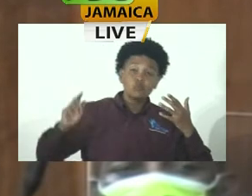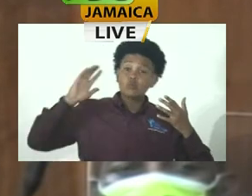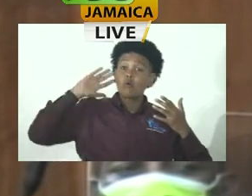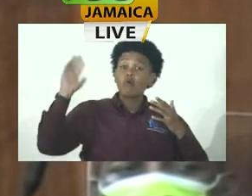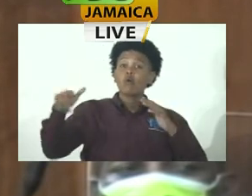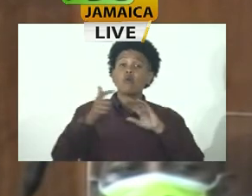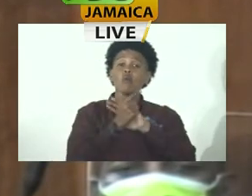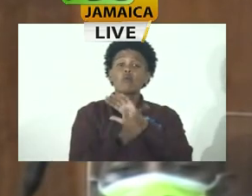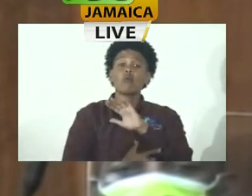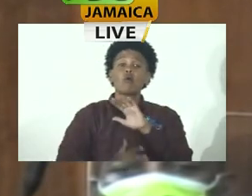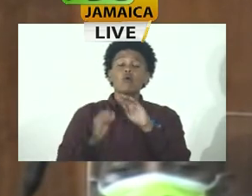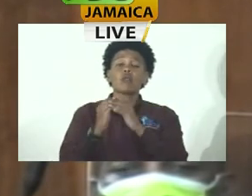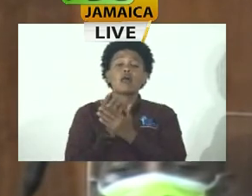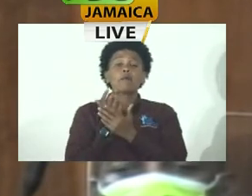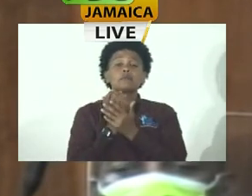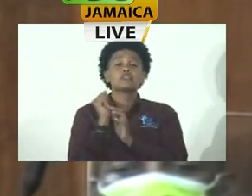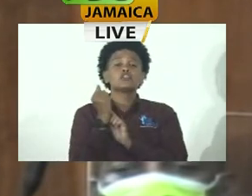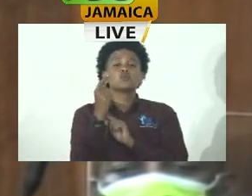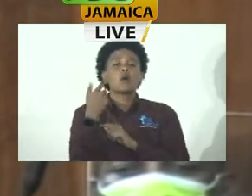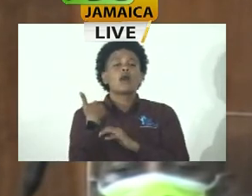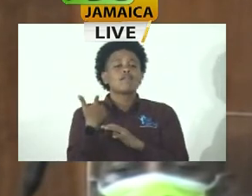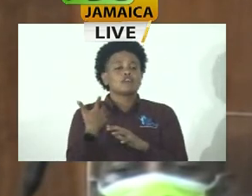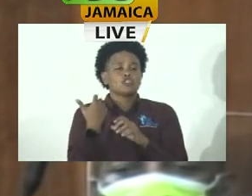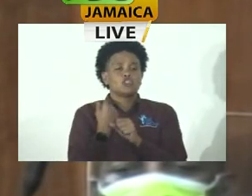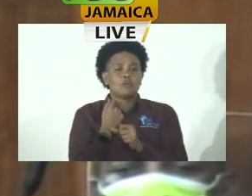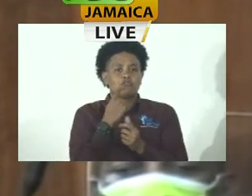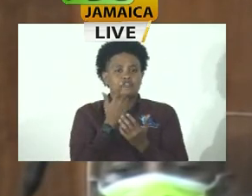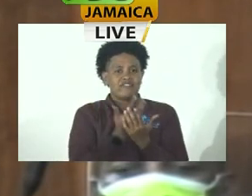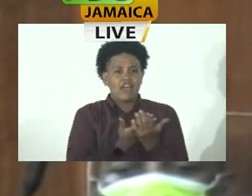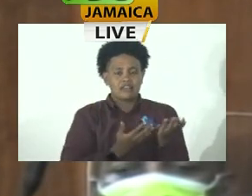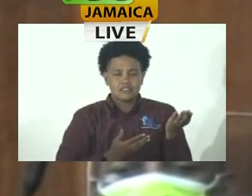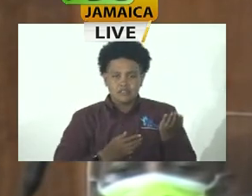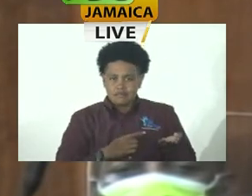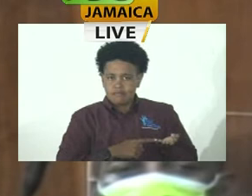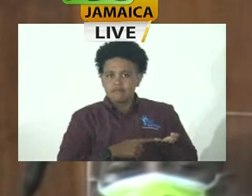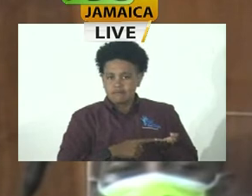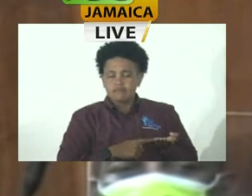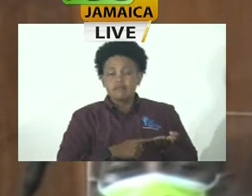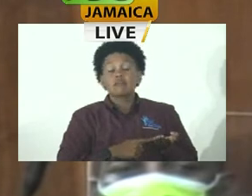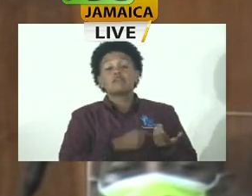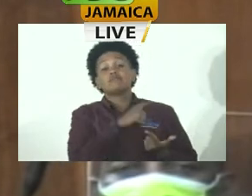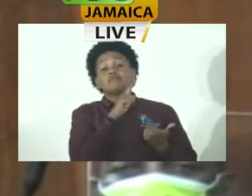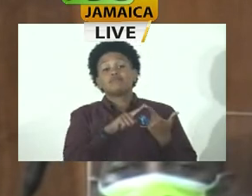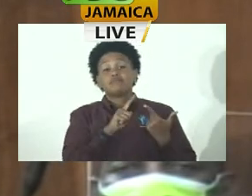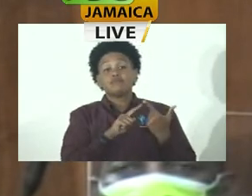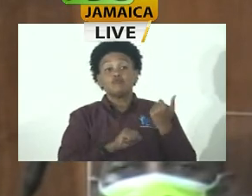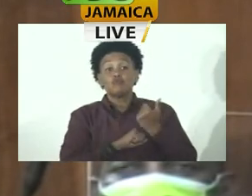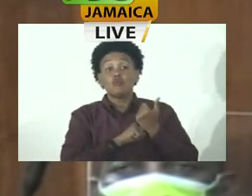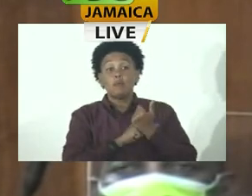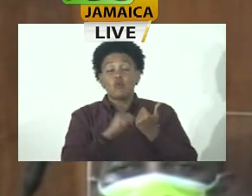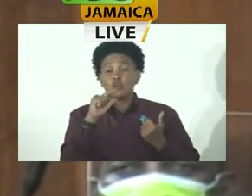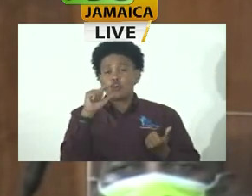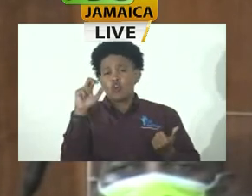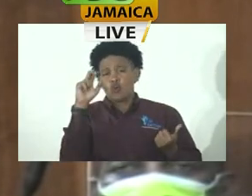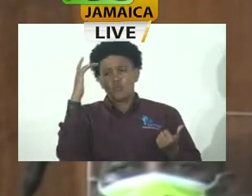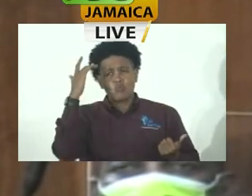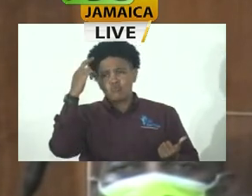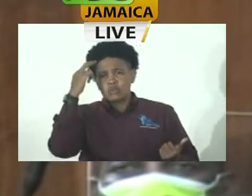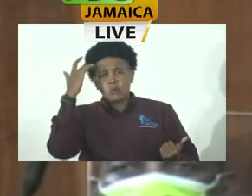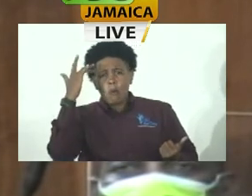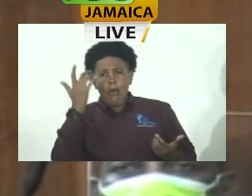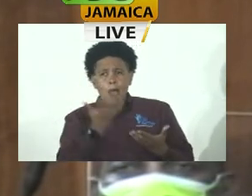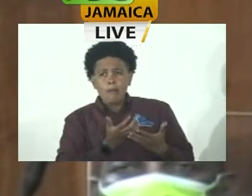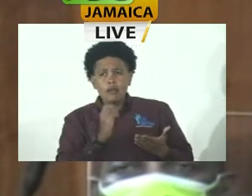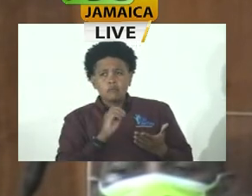cases to have a summary of the facts support of the goals of appeal a